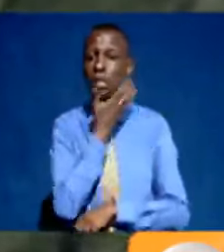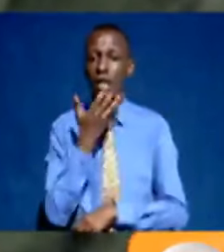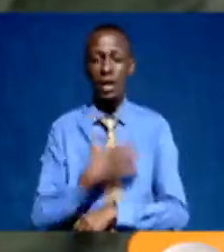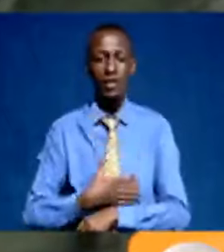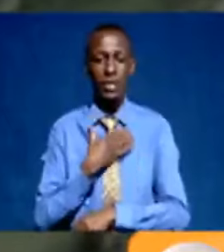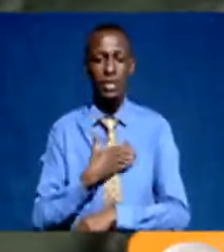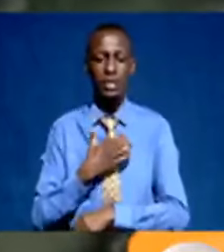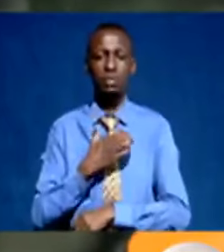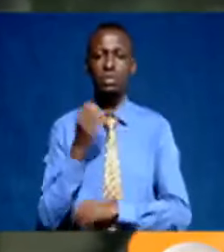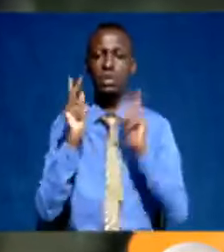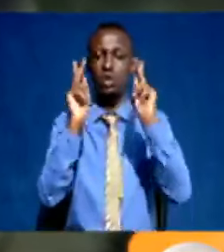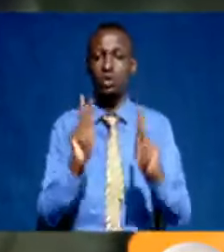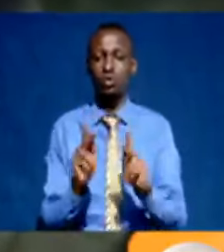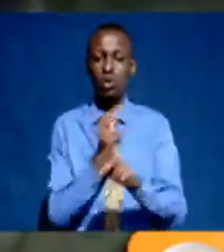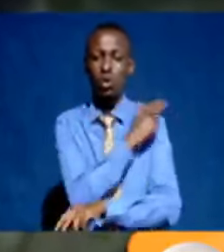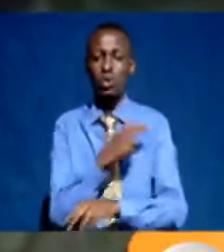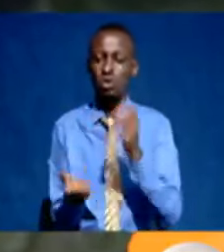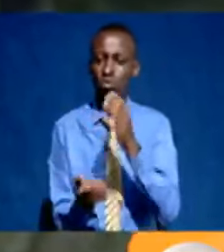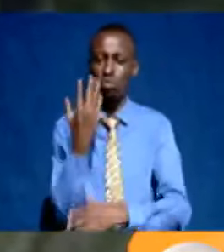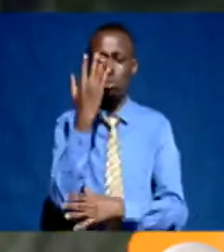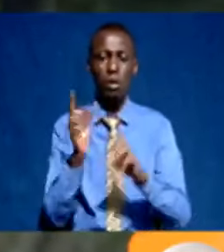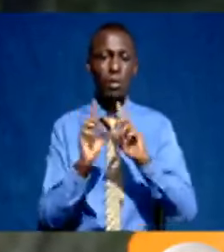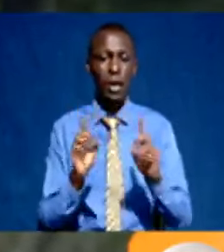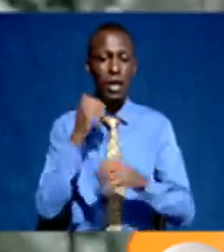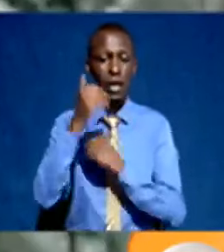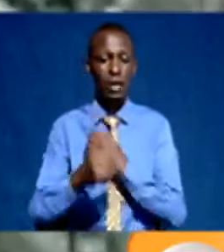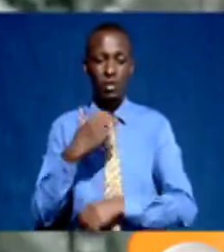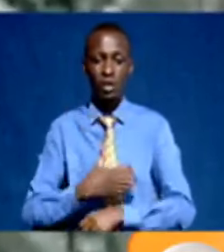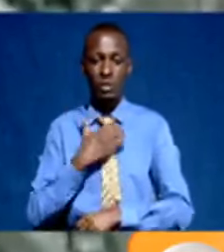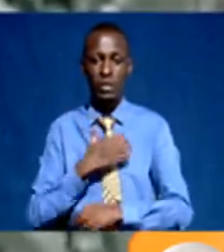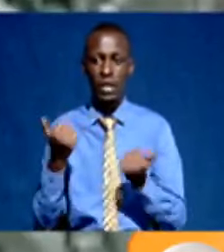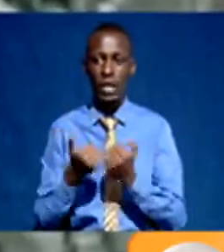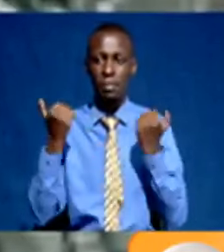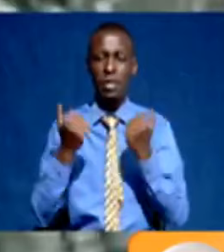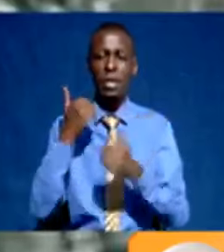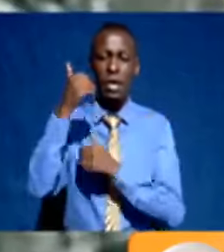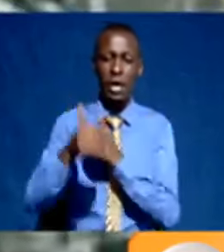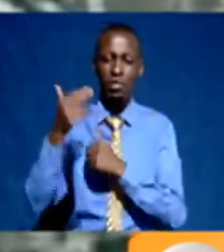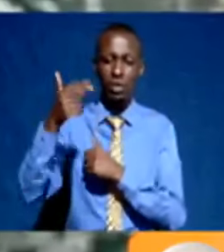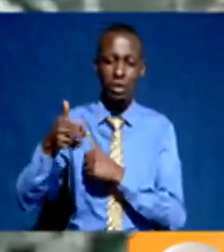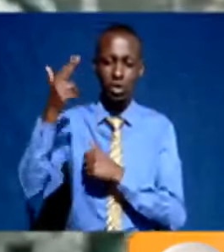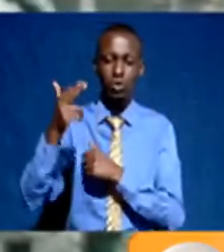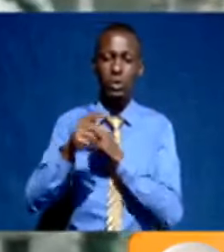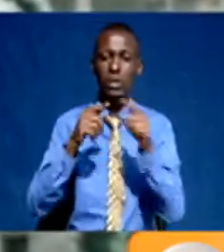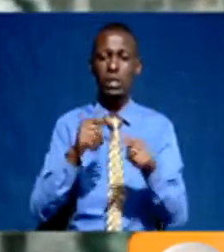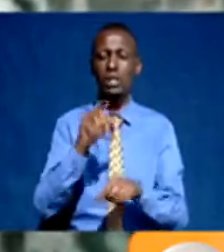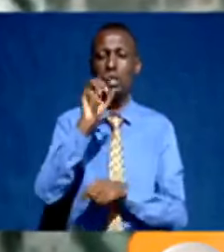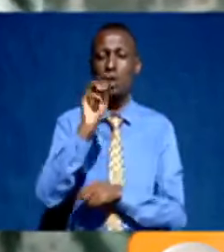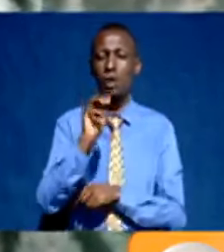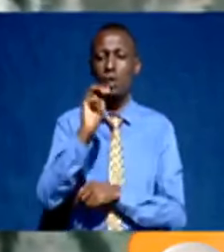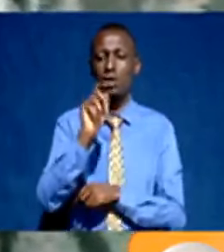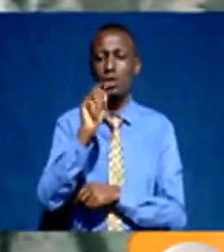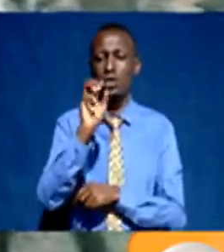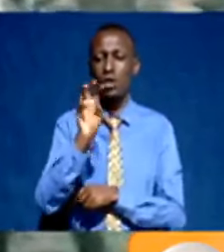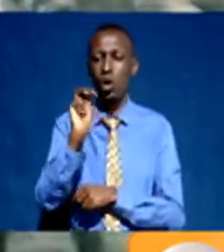the hospital. The visit, coming hot on the heels of the assassination of Tom Mboya, sparking a shootout that led to the death